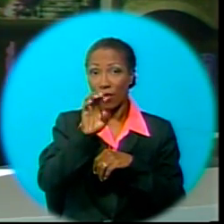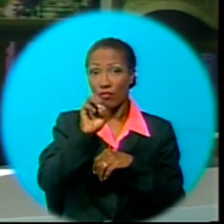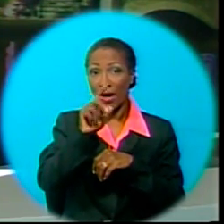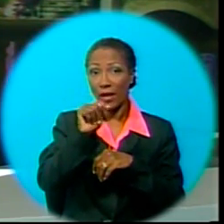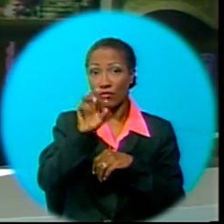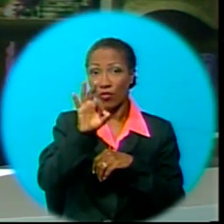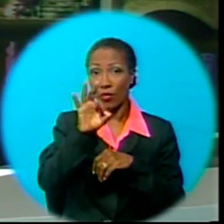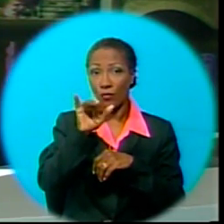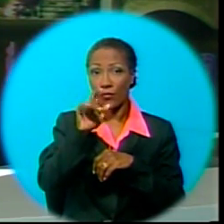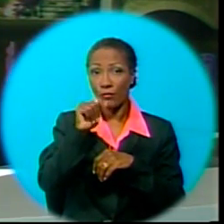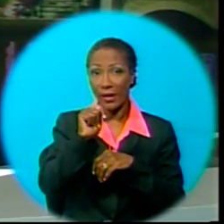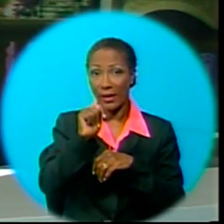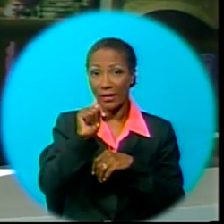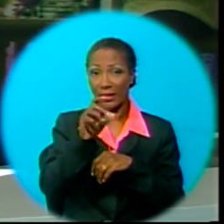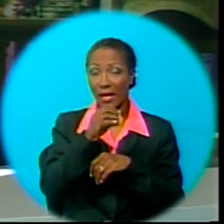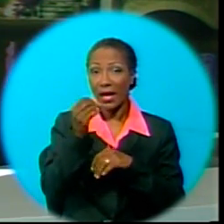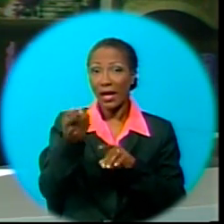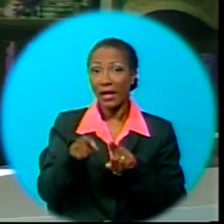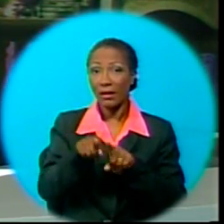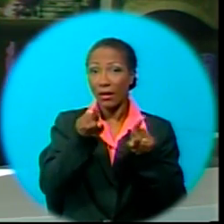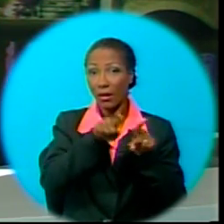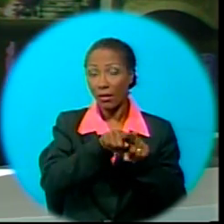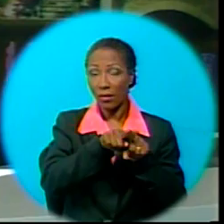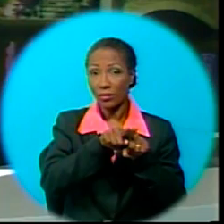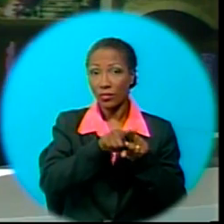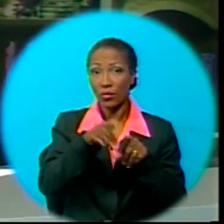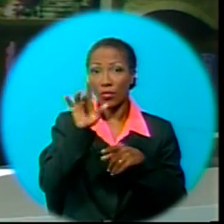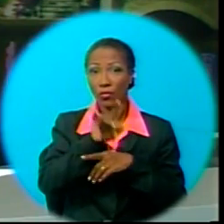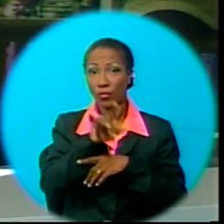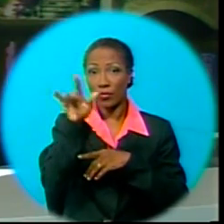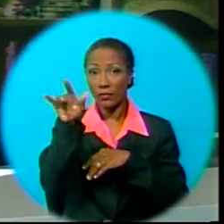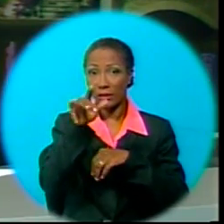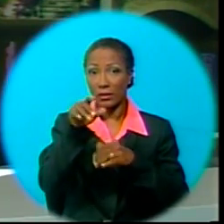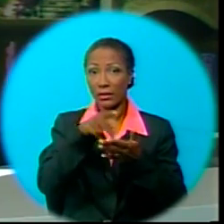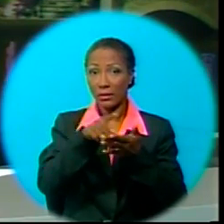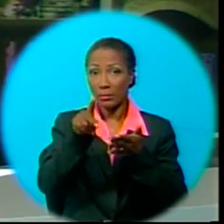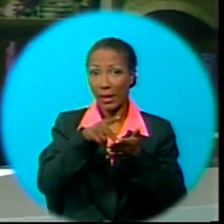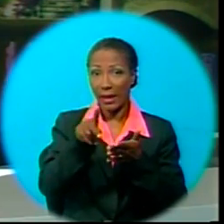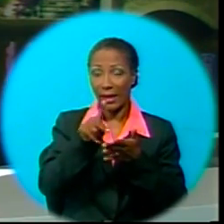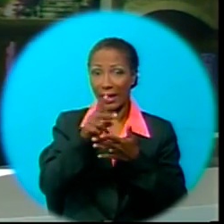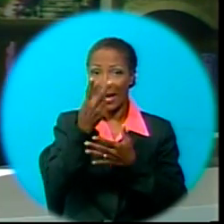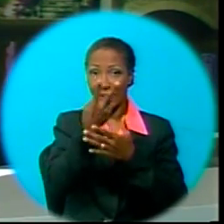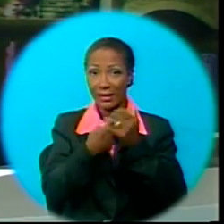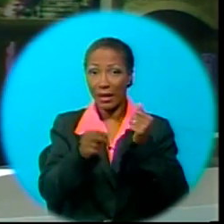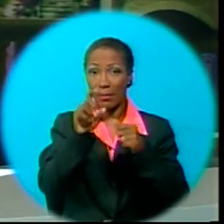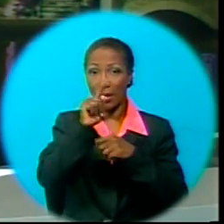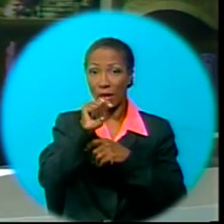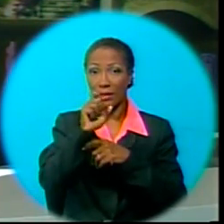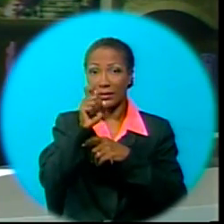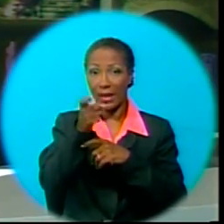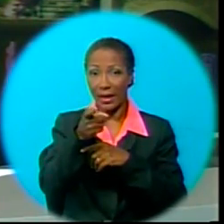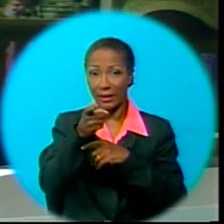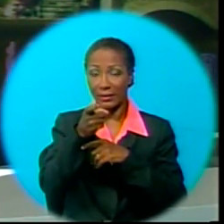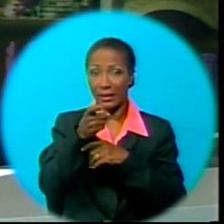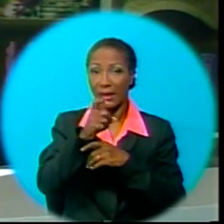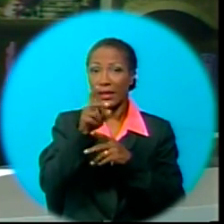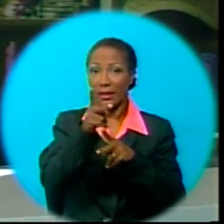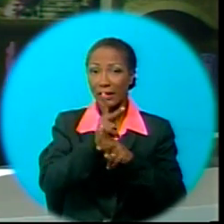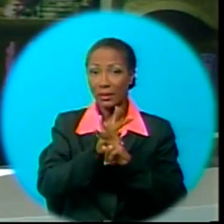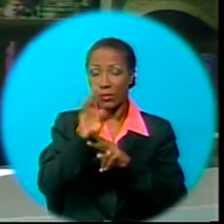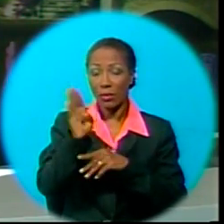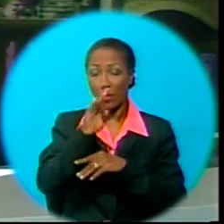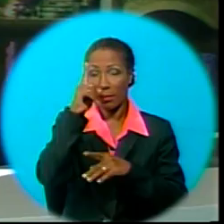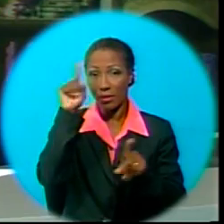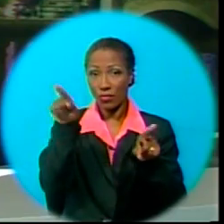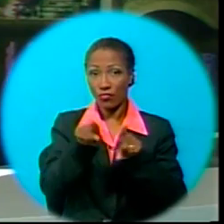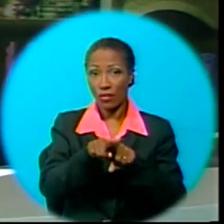foreign currency earnings allowance and double taxation relief, will also remain in keeping with Barbados's treaty arrangements.